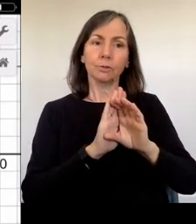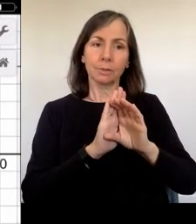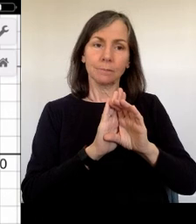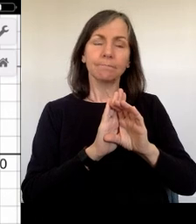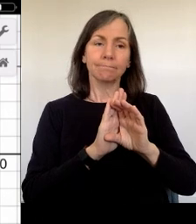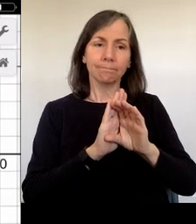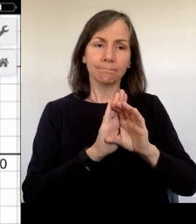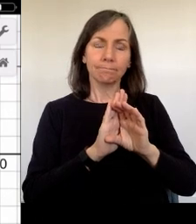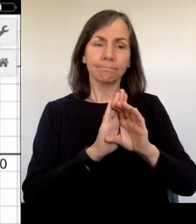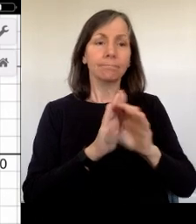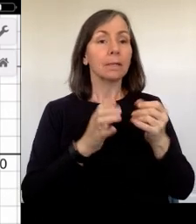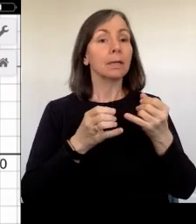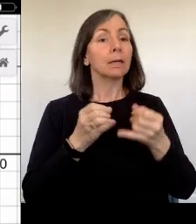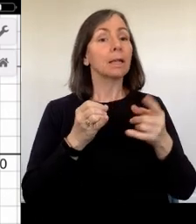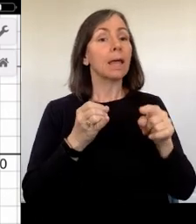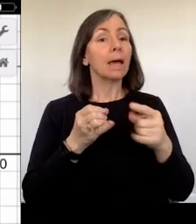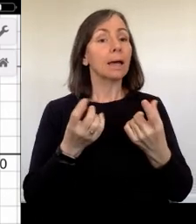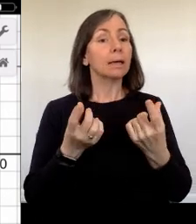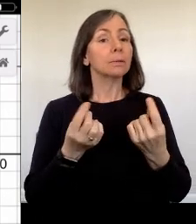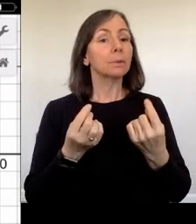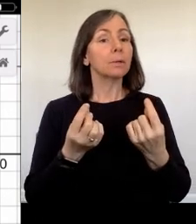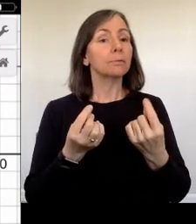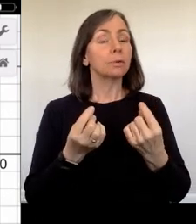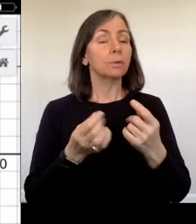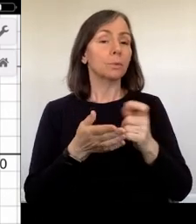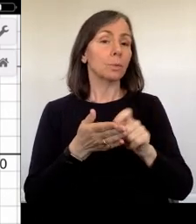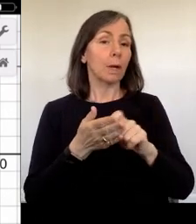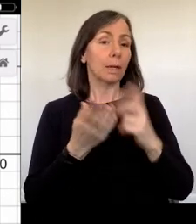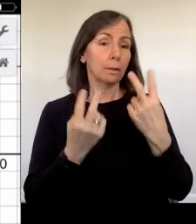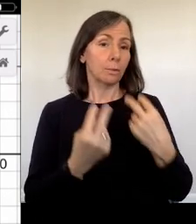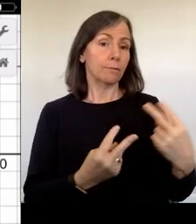The last thing you need to do is write a reflection.